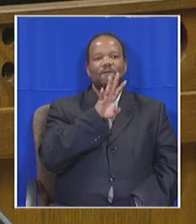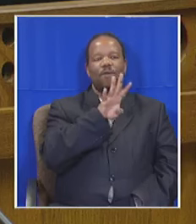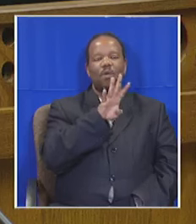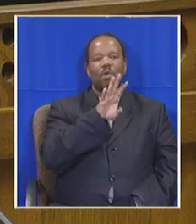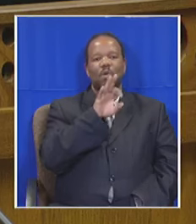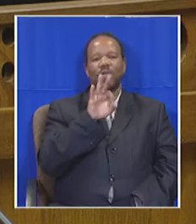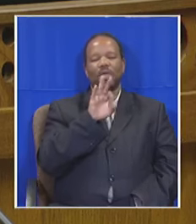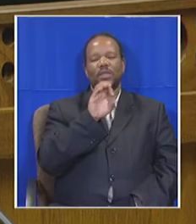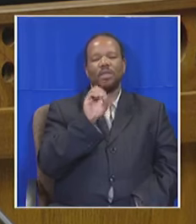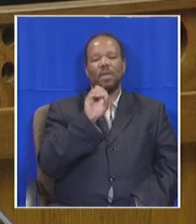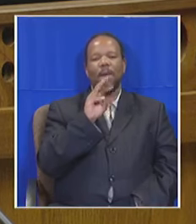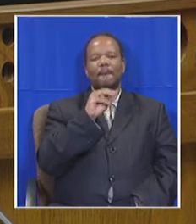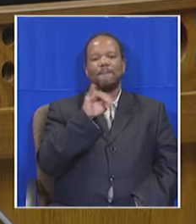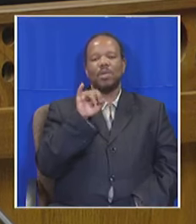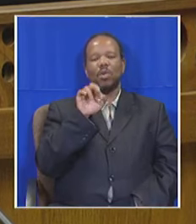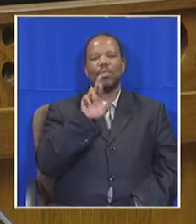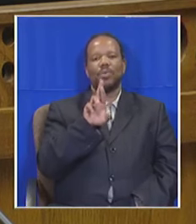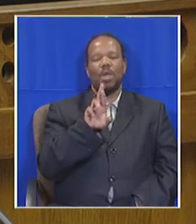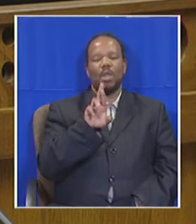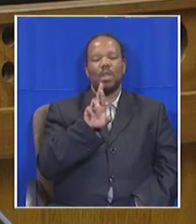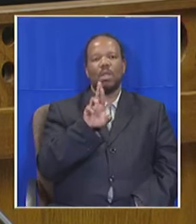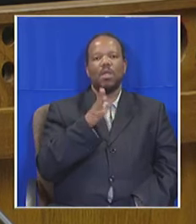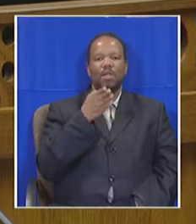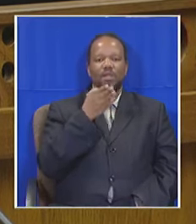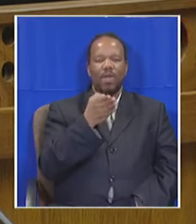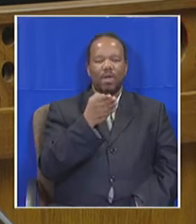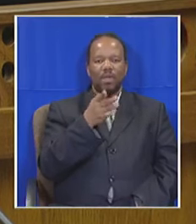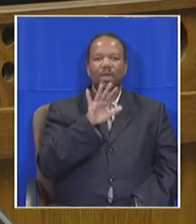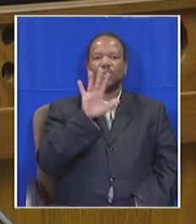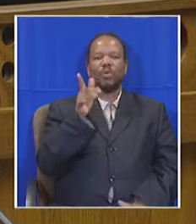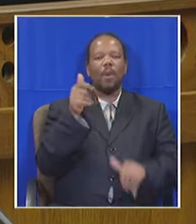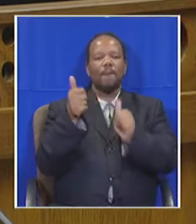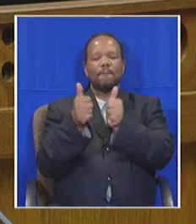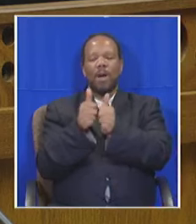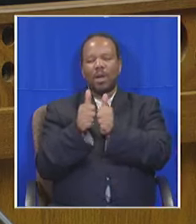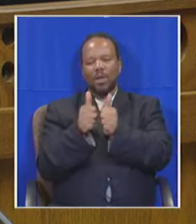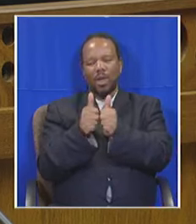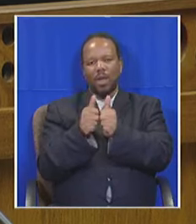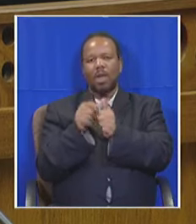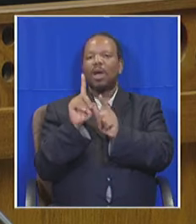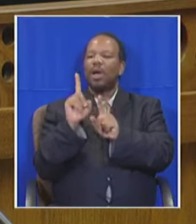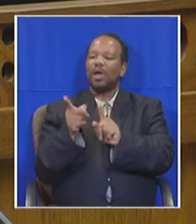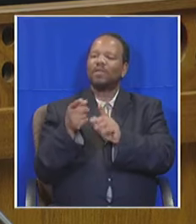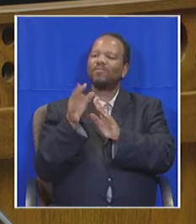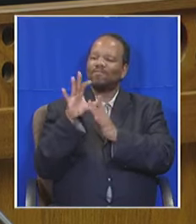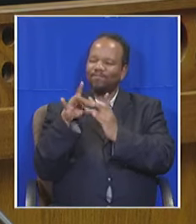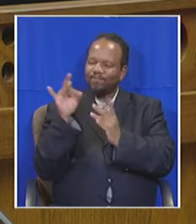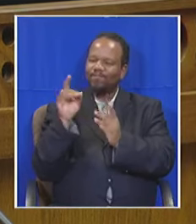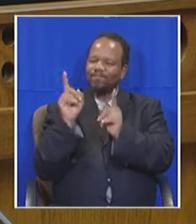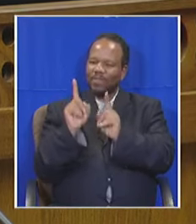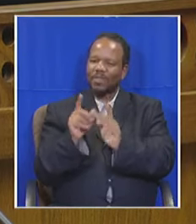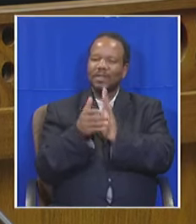$430 million, and business to commit to partnering to ensure relevant skills development,